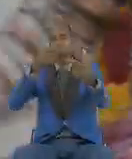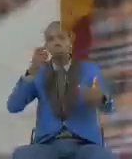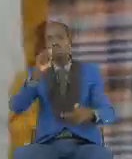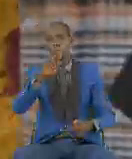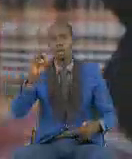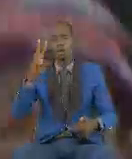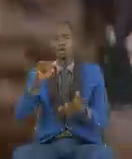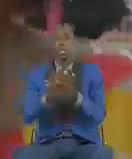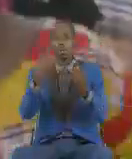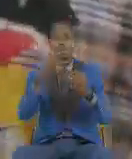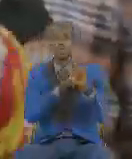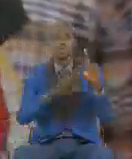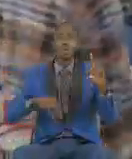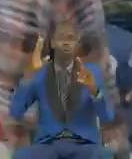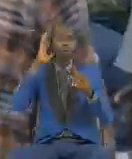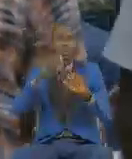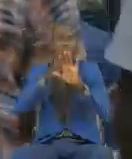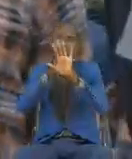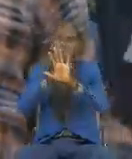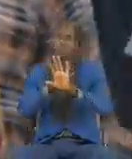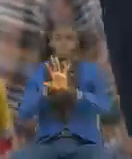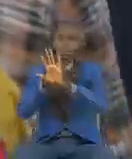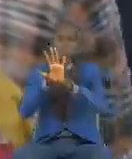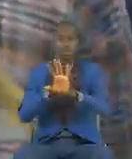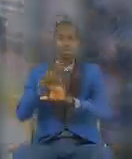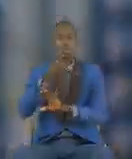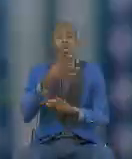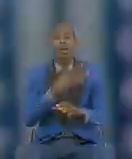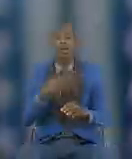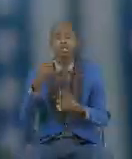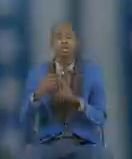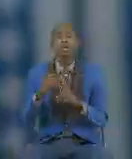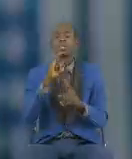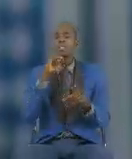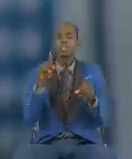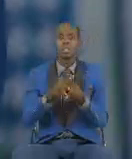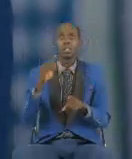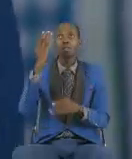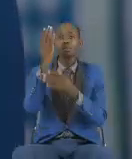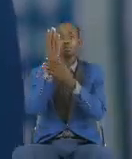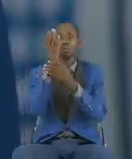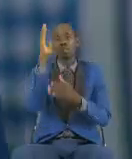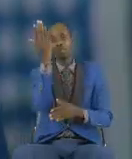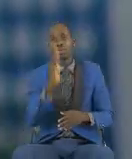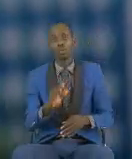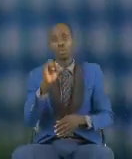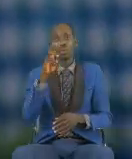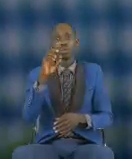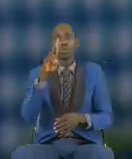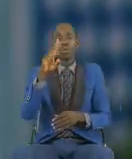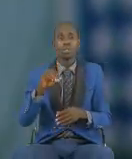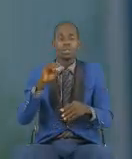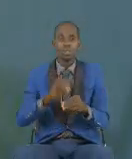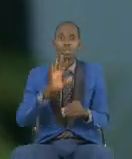shield you. And the word is like a sword. There's a sword in your mouth, not in your hand, in your mouth. Anything that